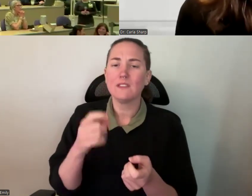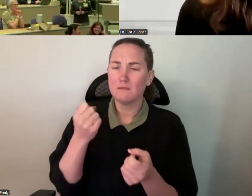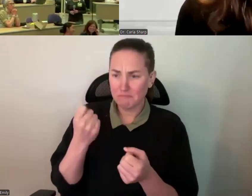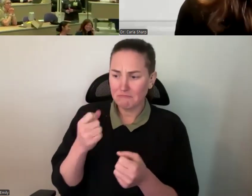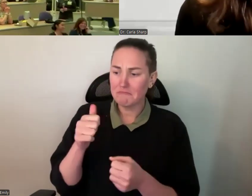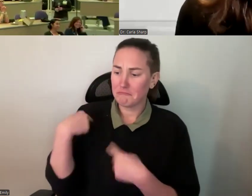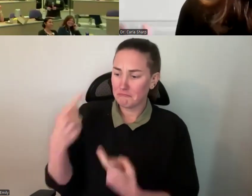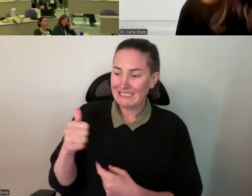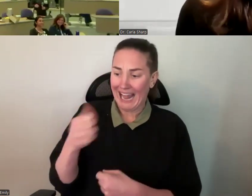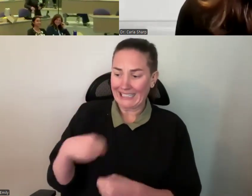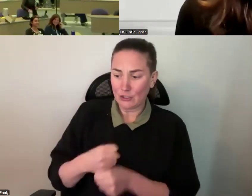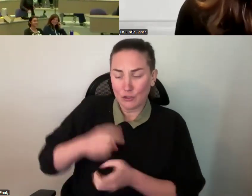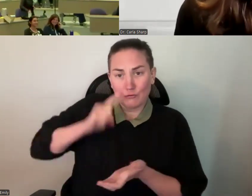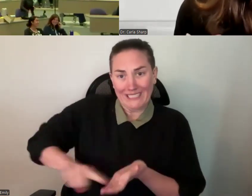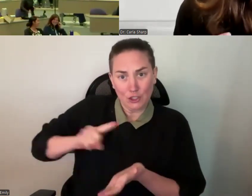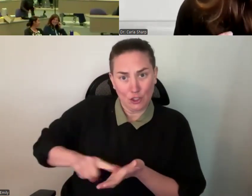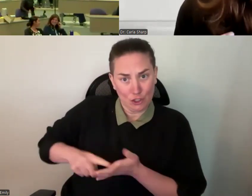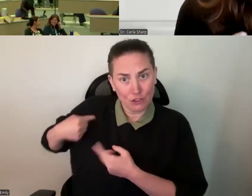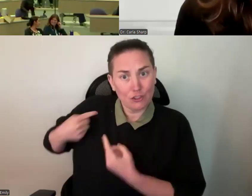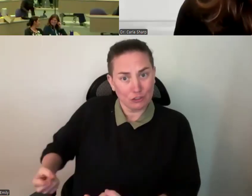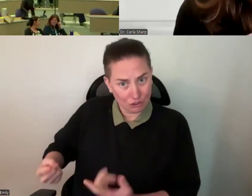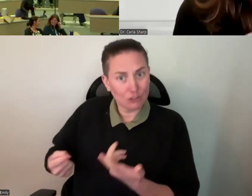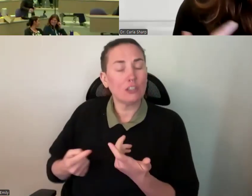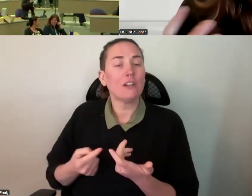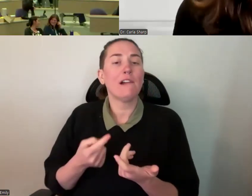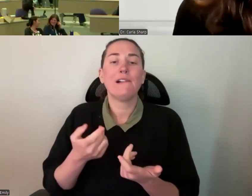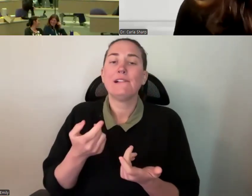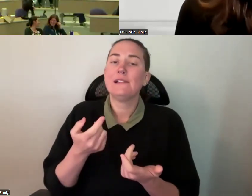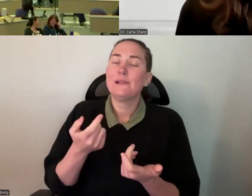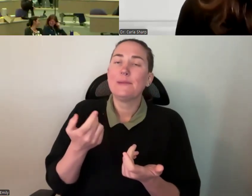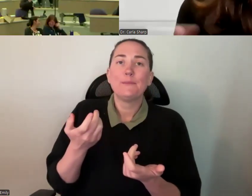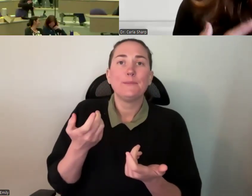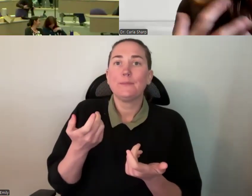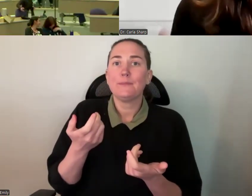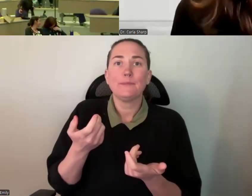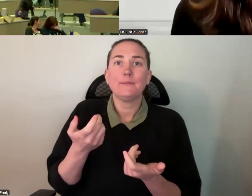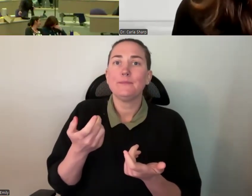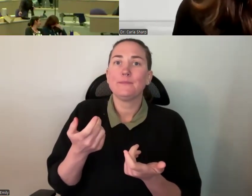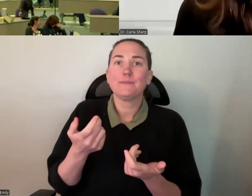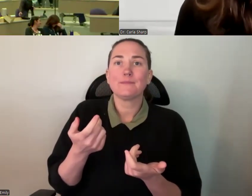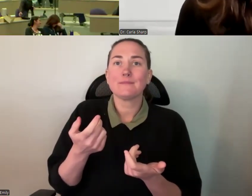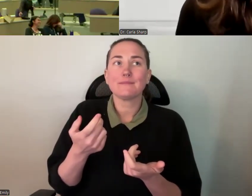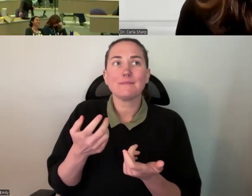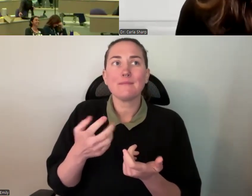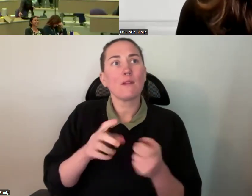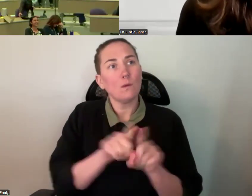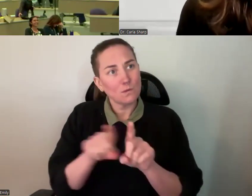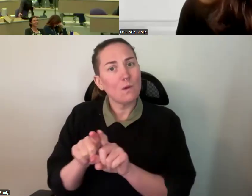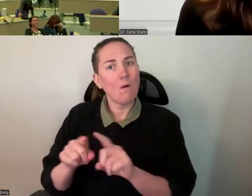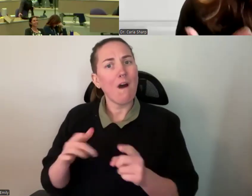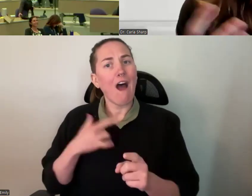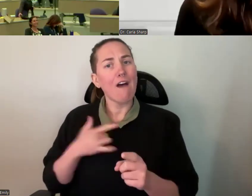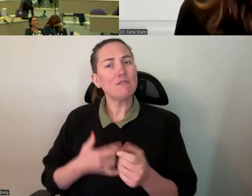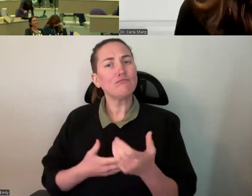of research behind us, and I think a comfort with the fact that